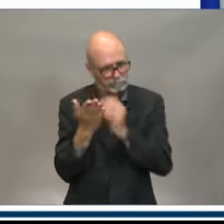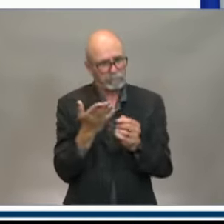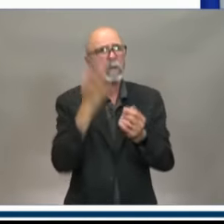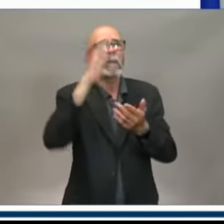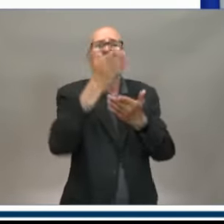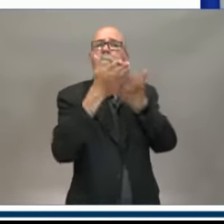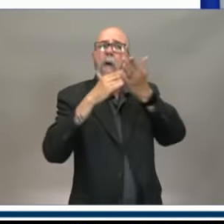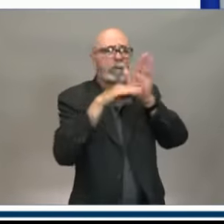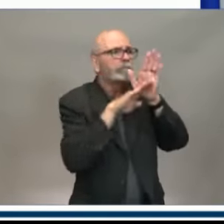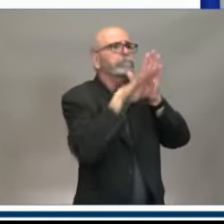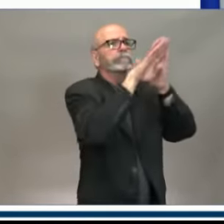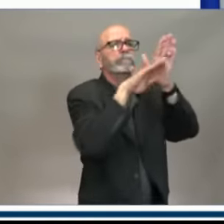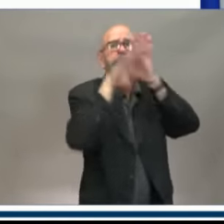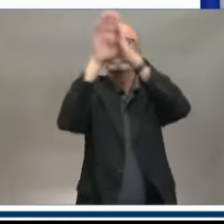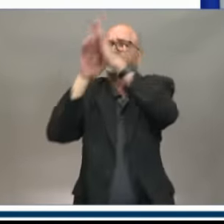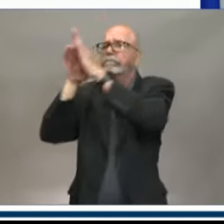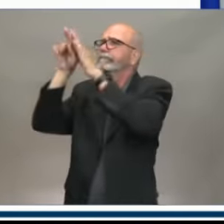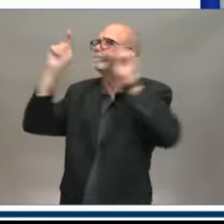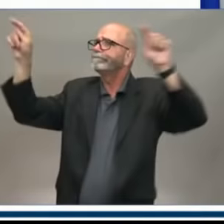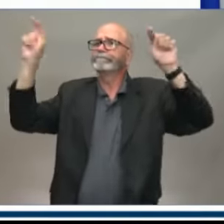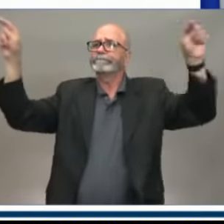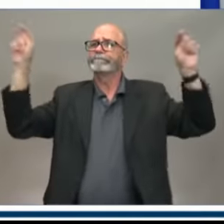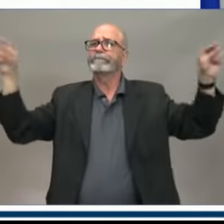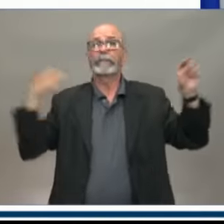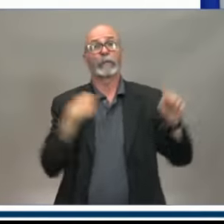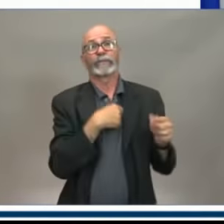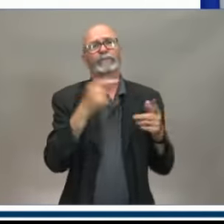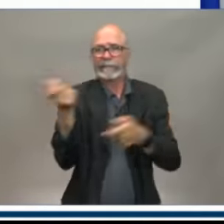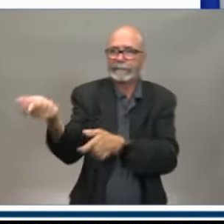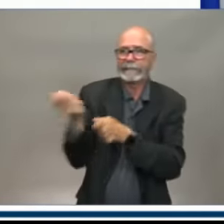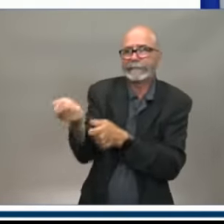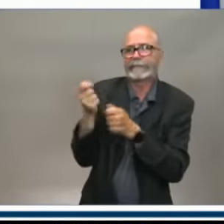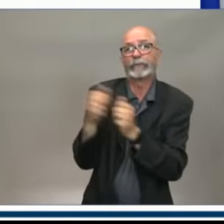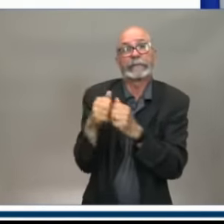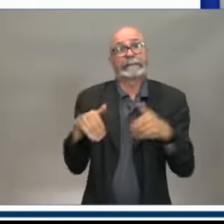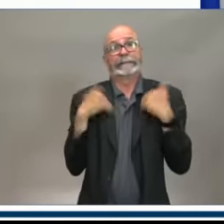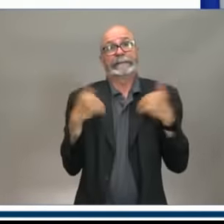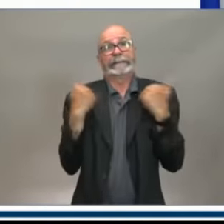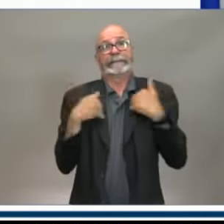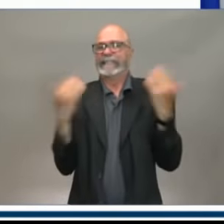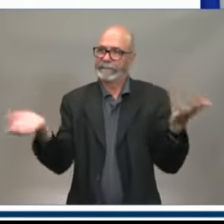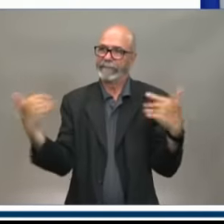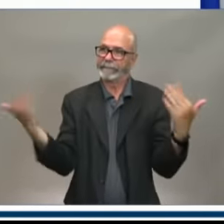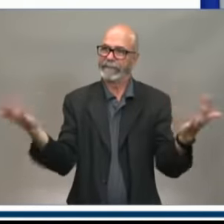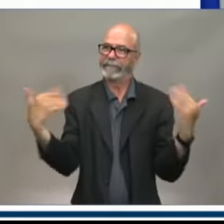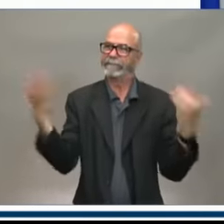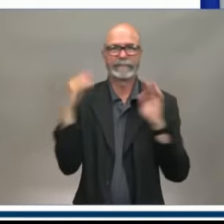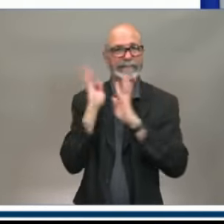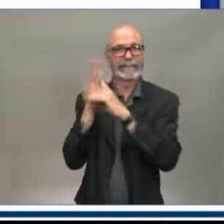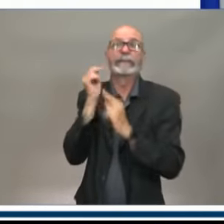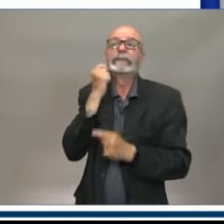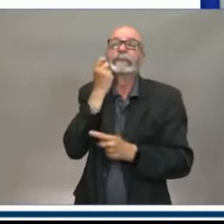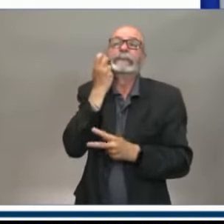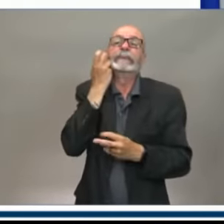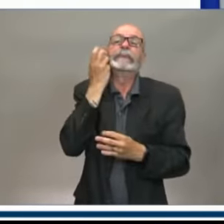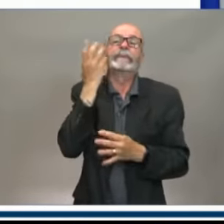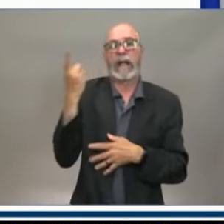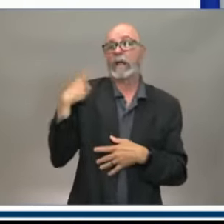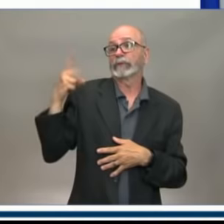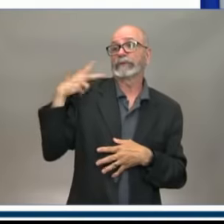to retain young people. We in the last 3 years retained more young people than we've lost. That's the first time that's